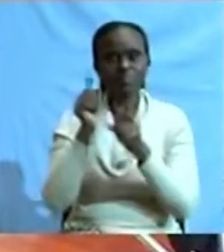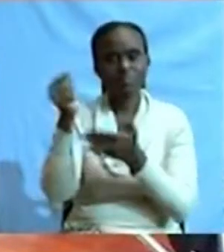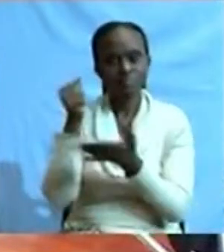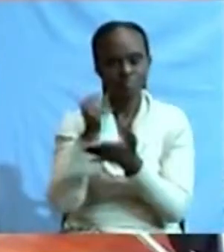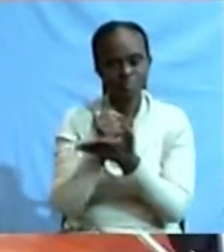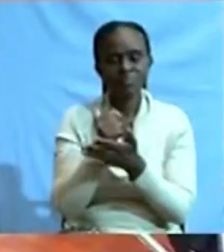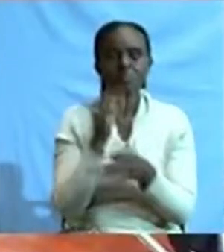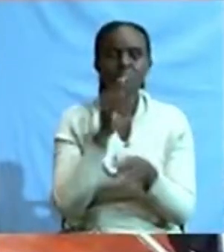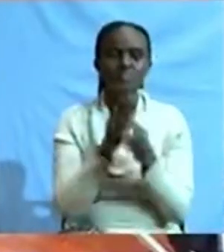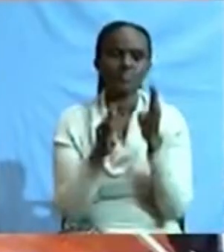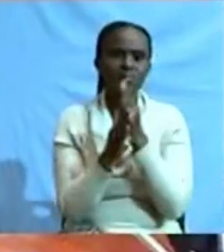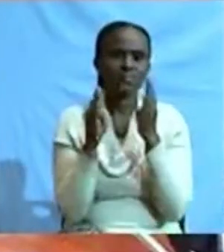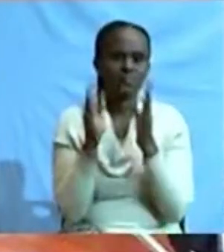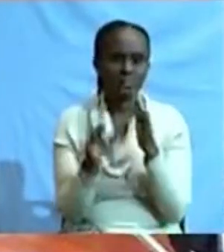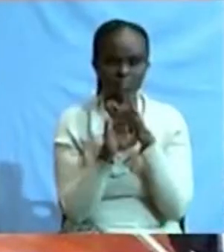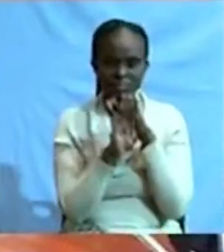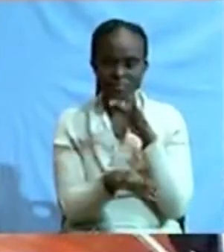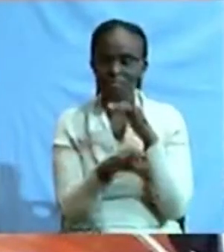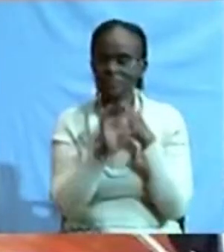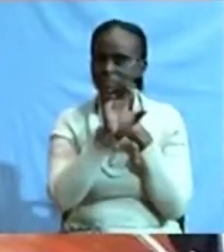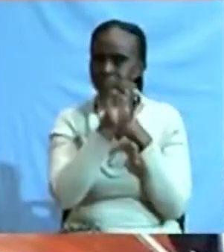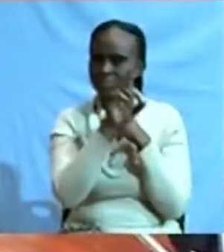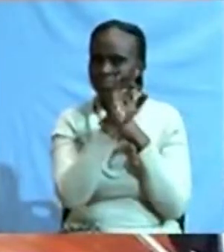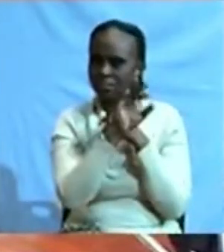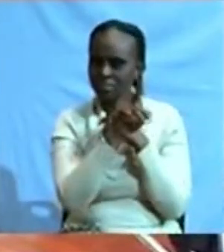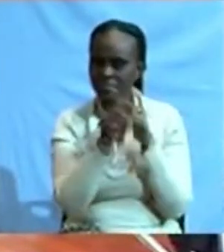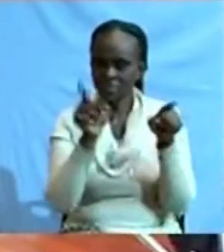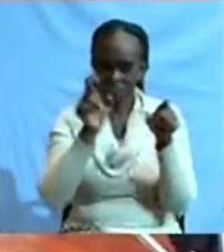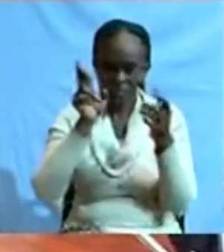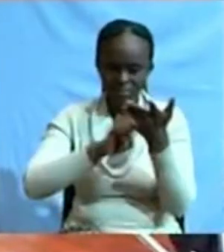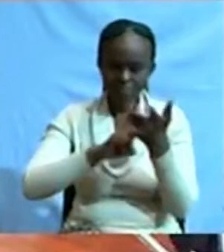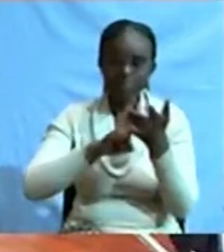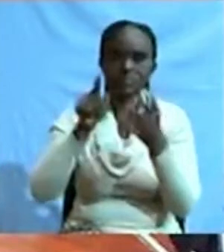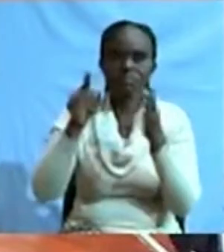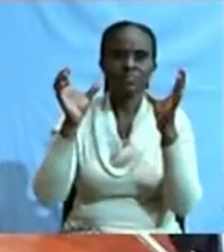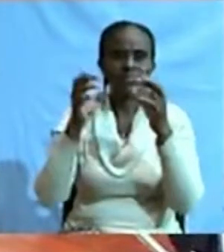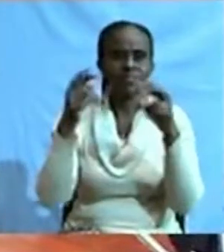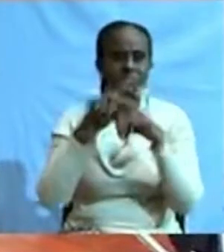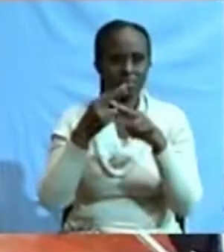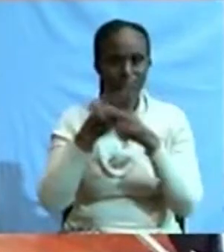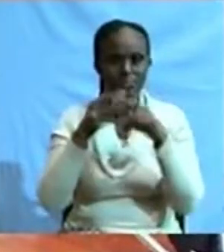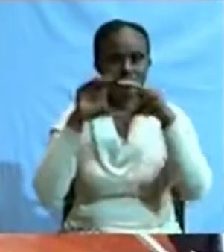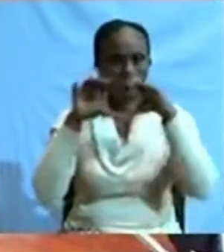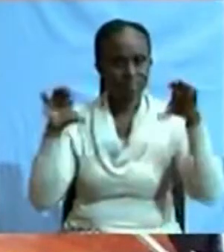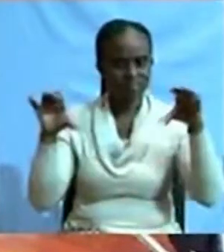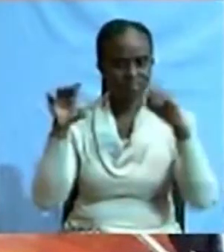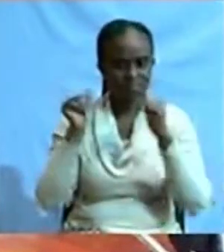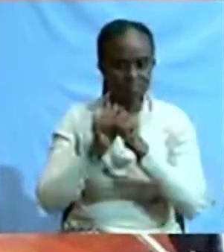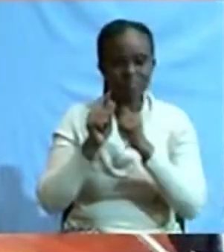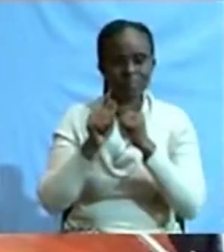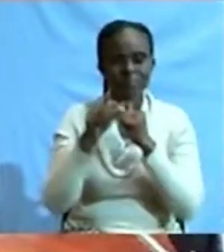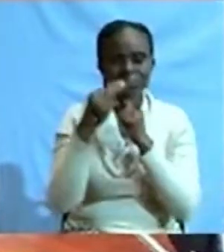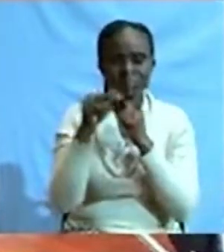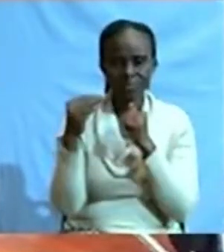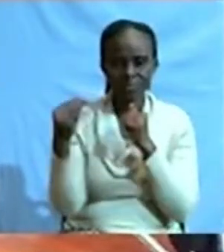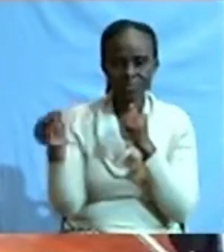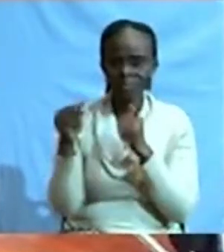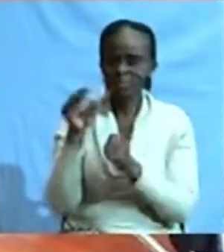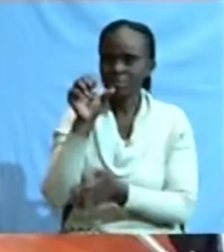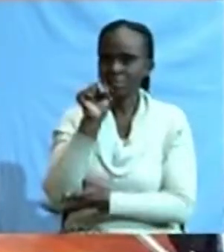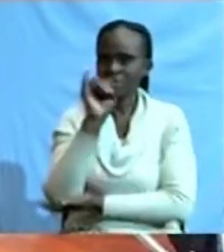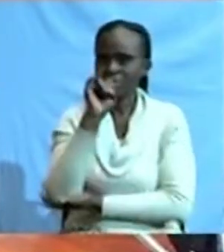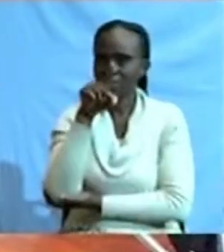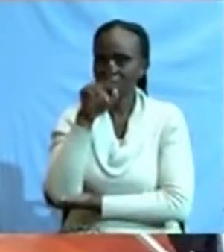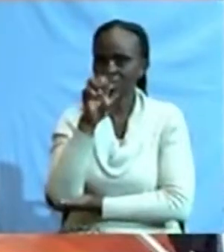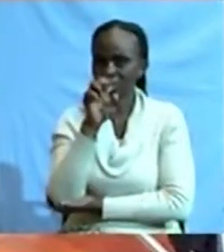a contractor under CDF to re-roof the classroom block with metallic spider trusses